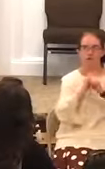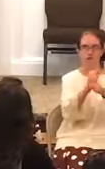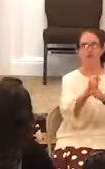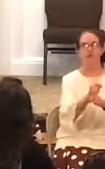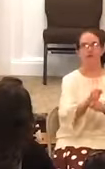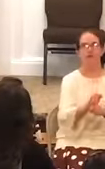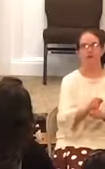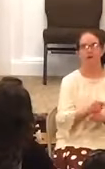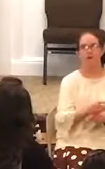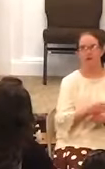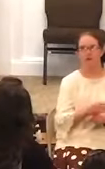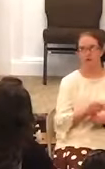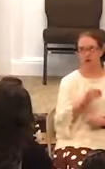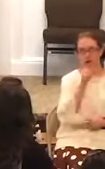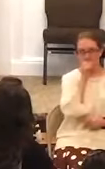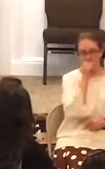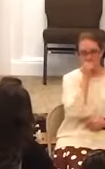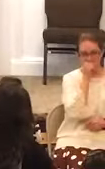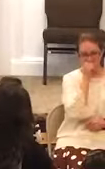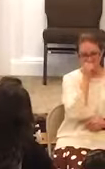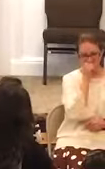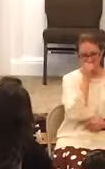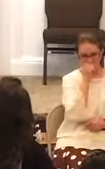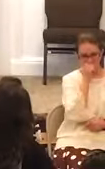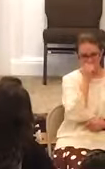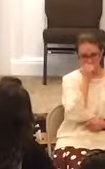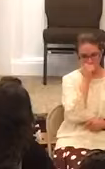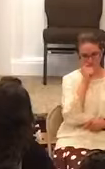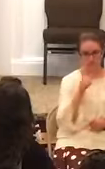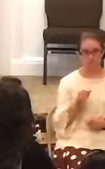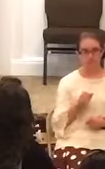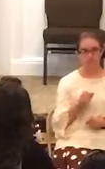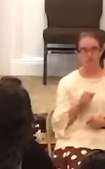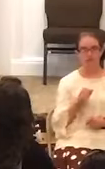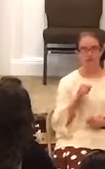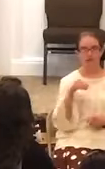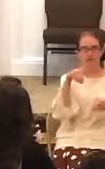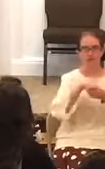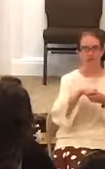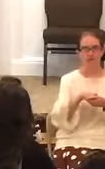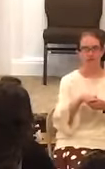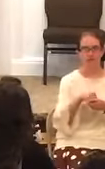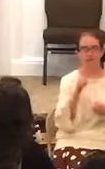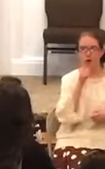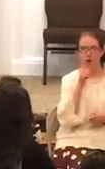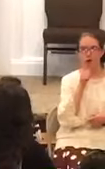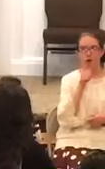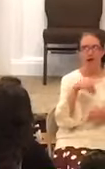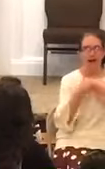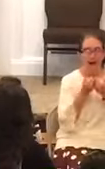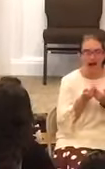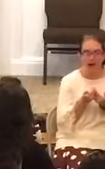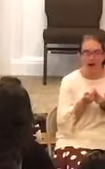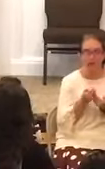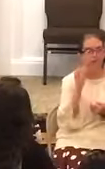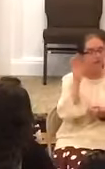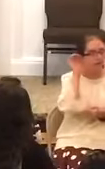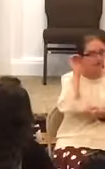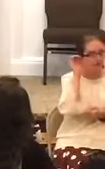to which a man is impelled by certain higher and inner prerogative in law? So, in him of whom they've not heard. And how shall they